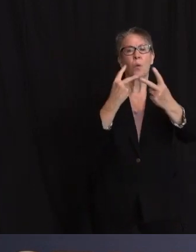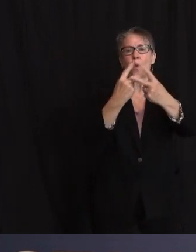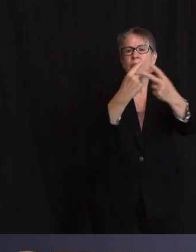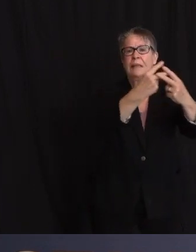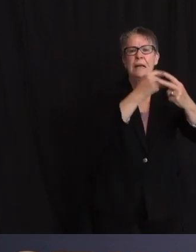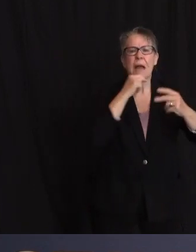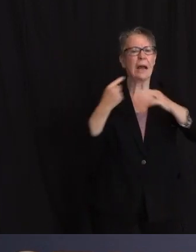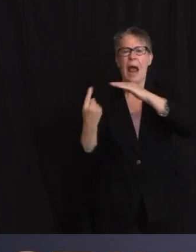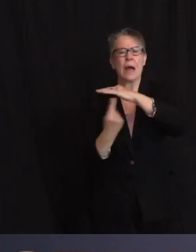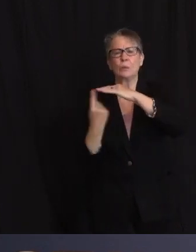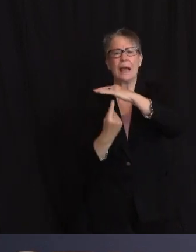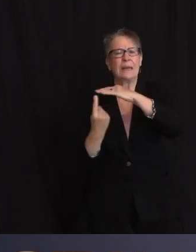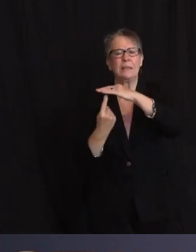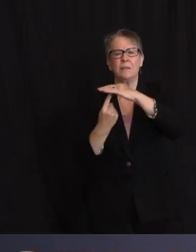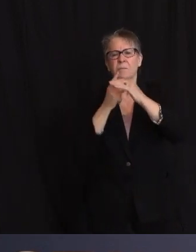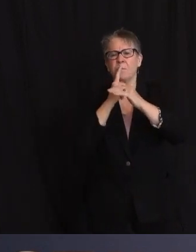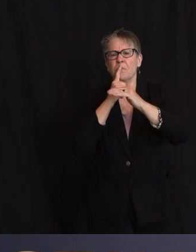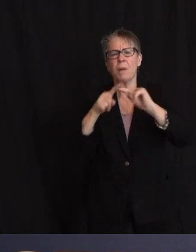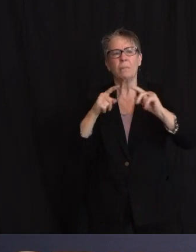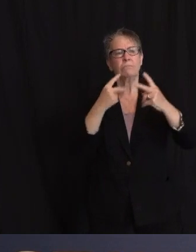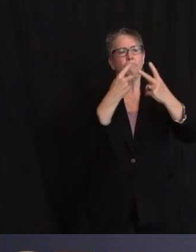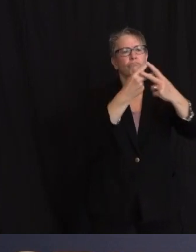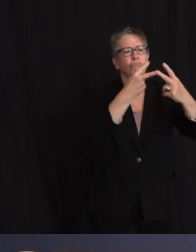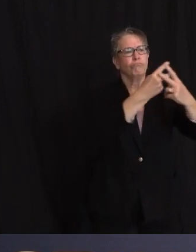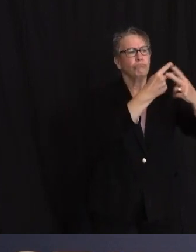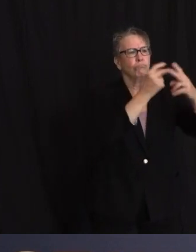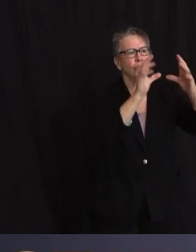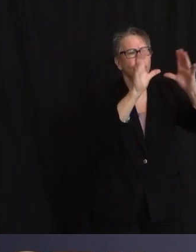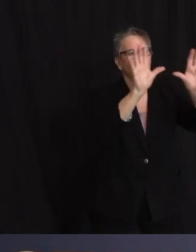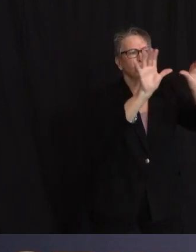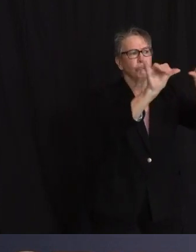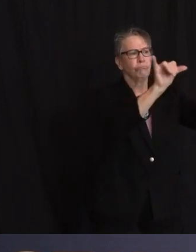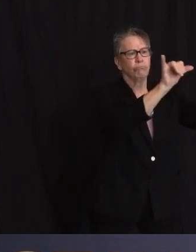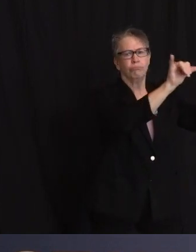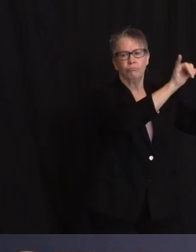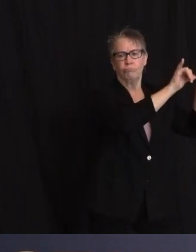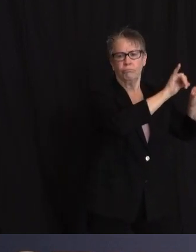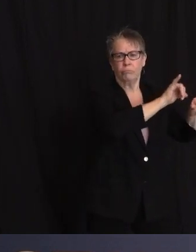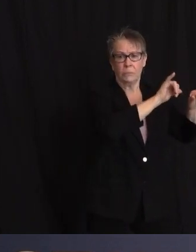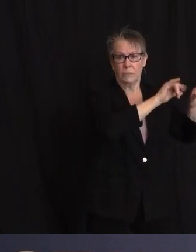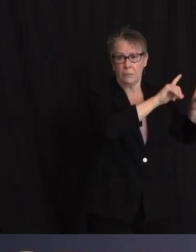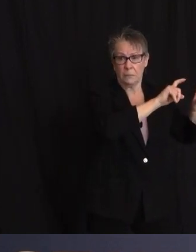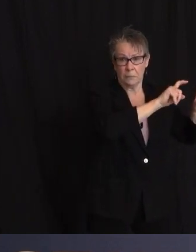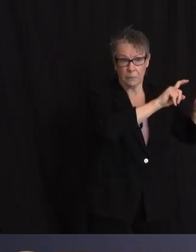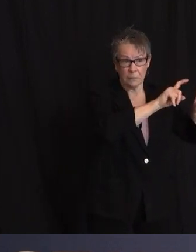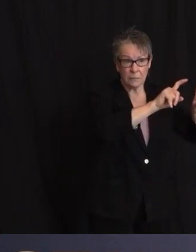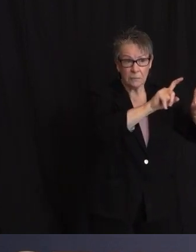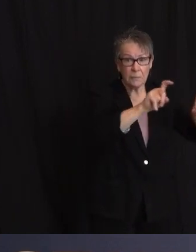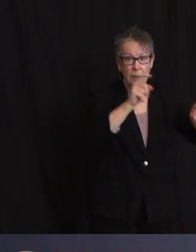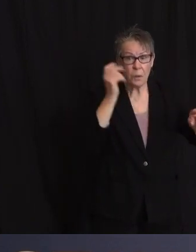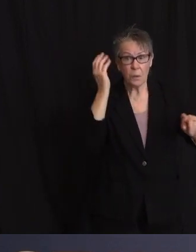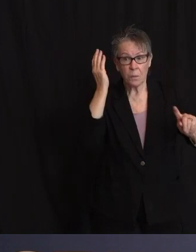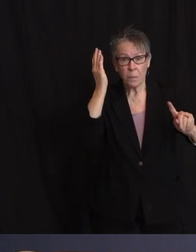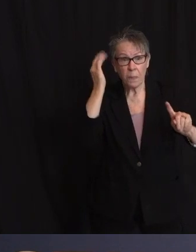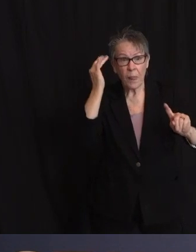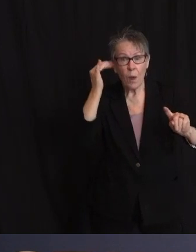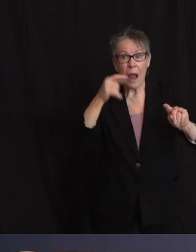trace, there will be people that cannot go back home, or perhaps they don't have a home to go back to. And if they're